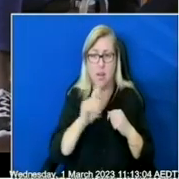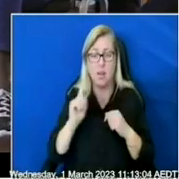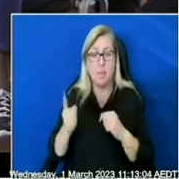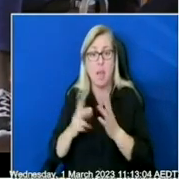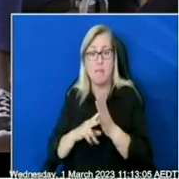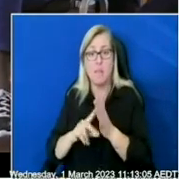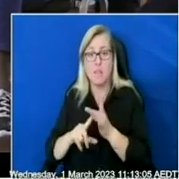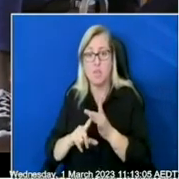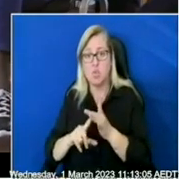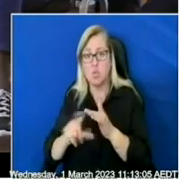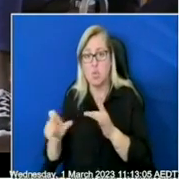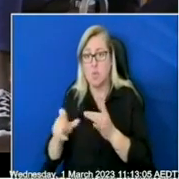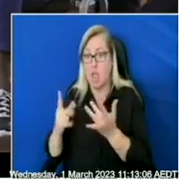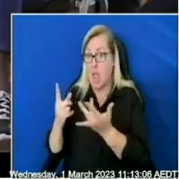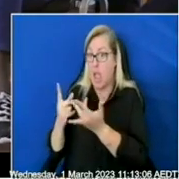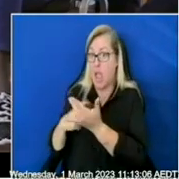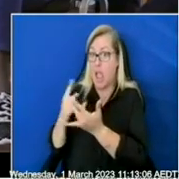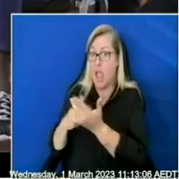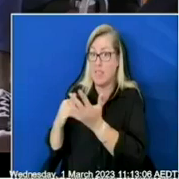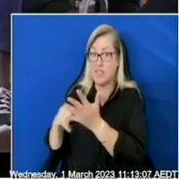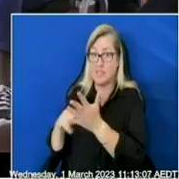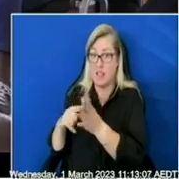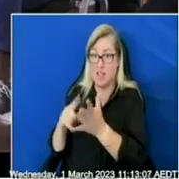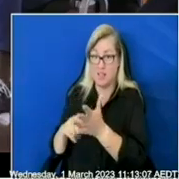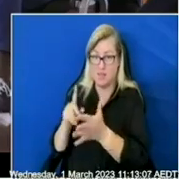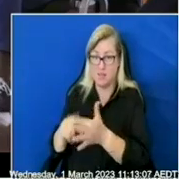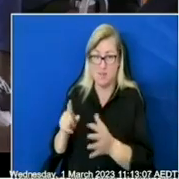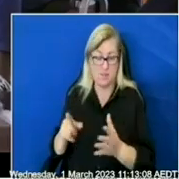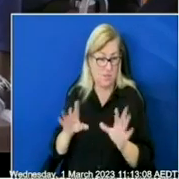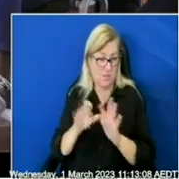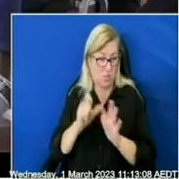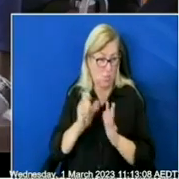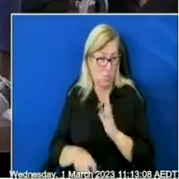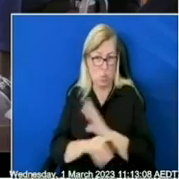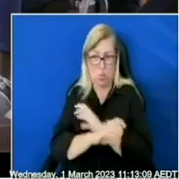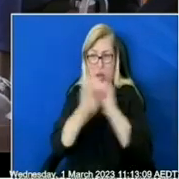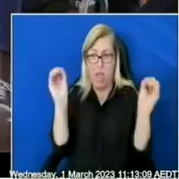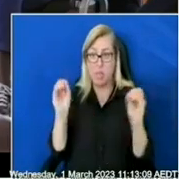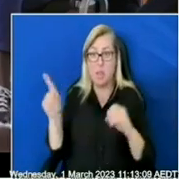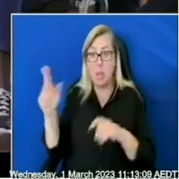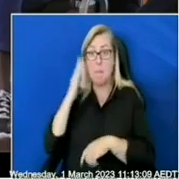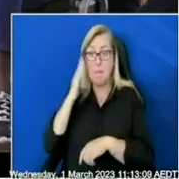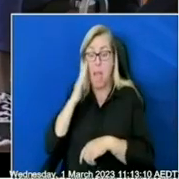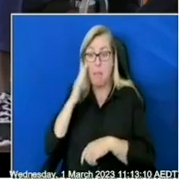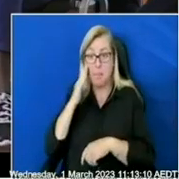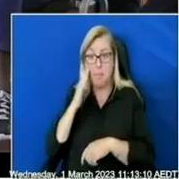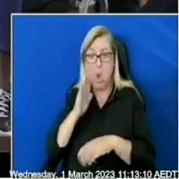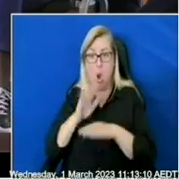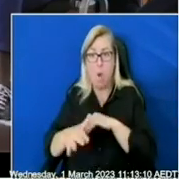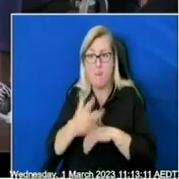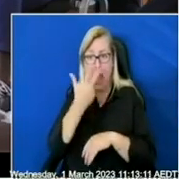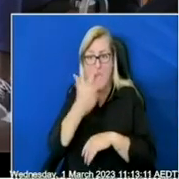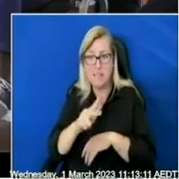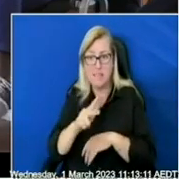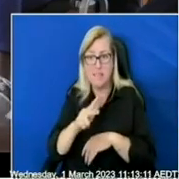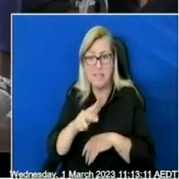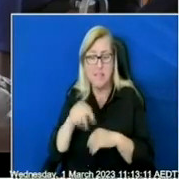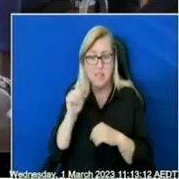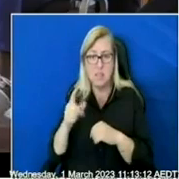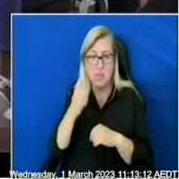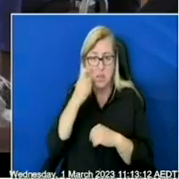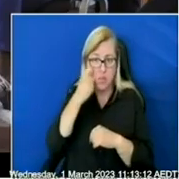nothing. Mm. And here's Mum in her 80s after everything, trying to have a normal life and raise her